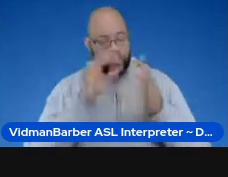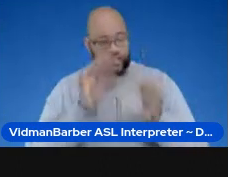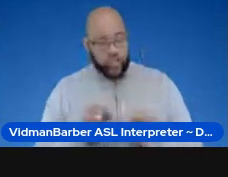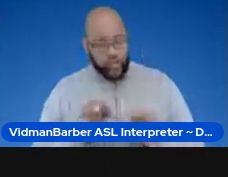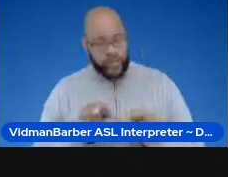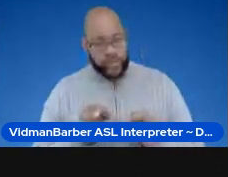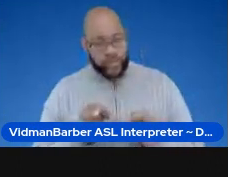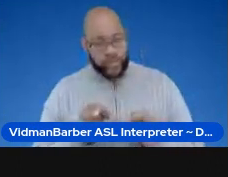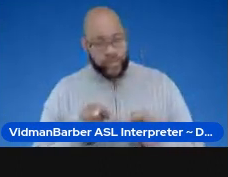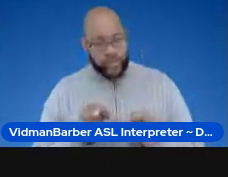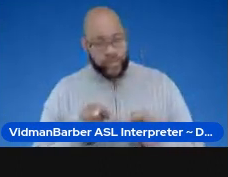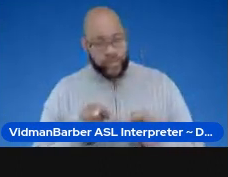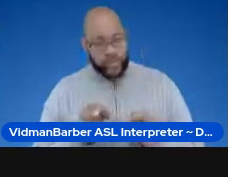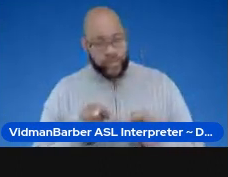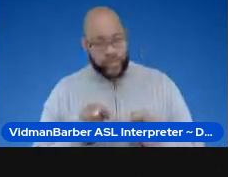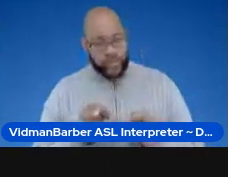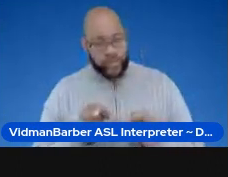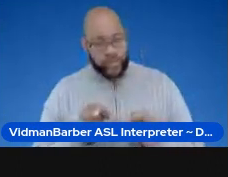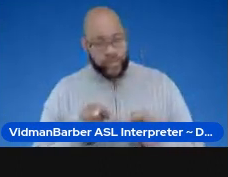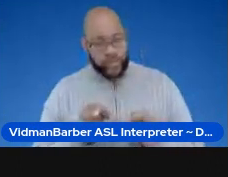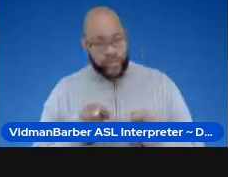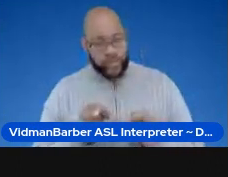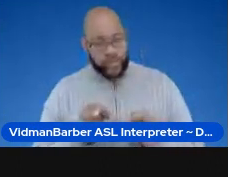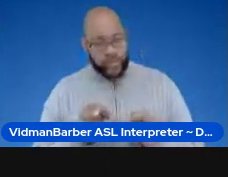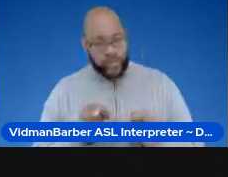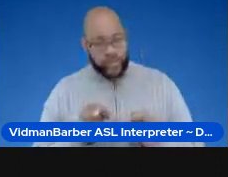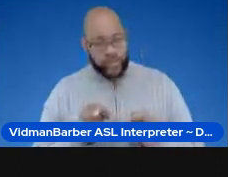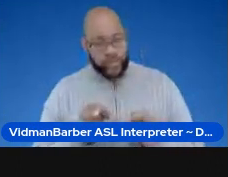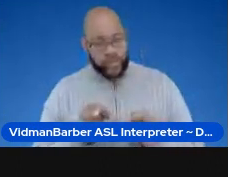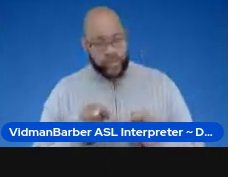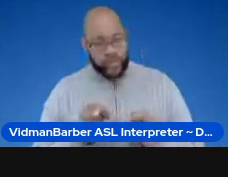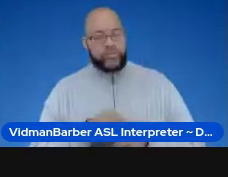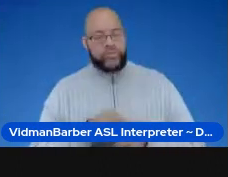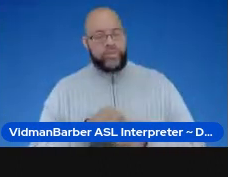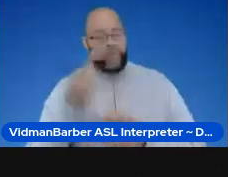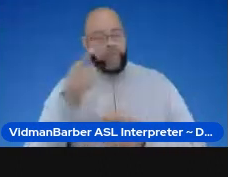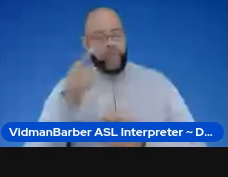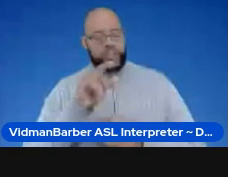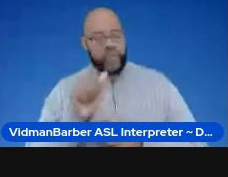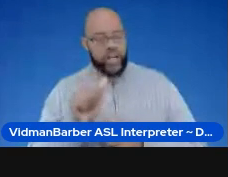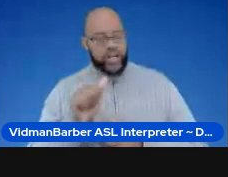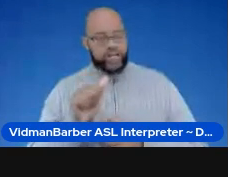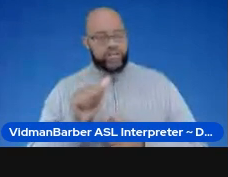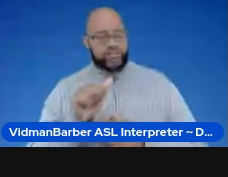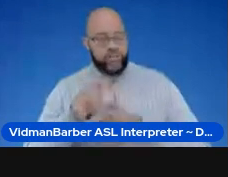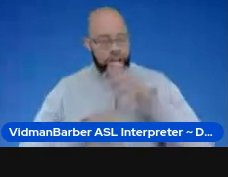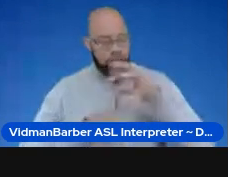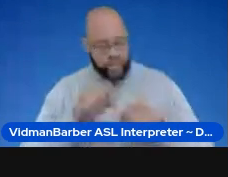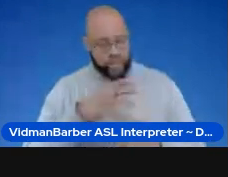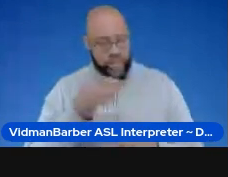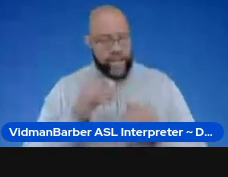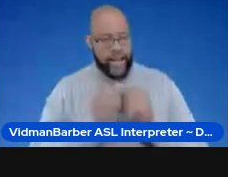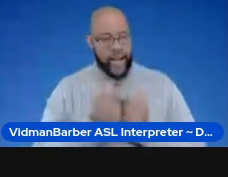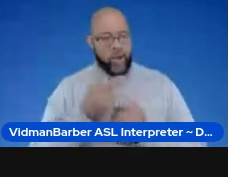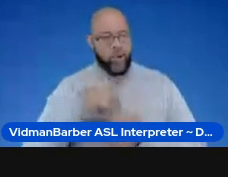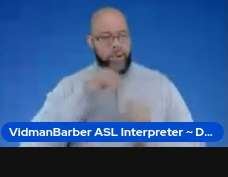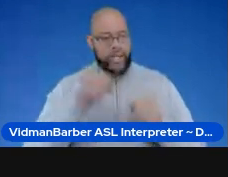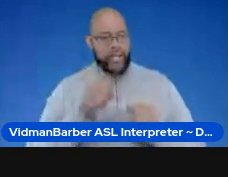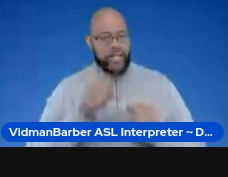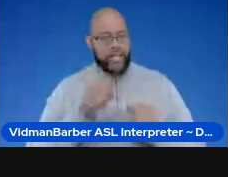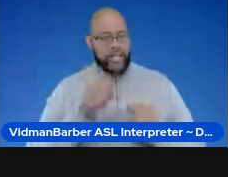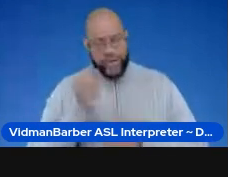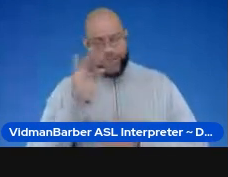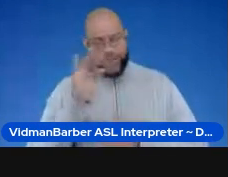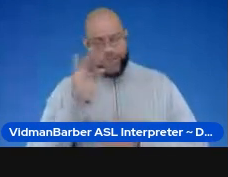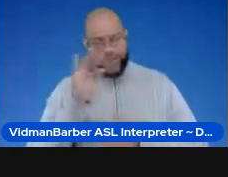proteins that might play an essential role in a bacterial colonization, and how we can determine if these